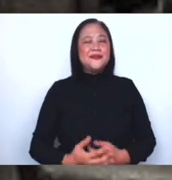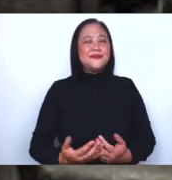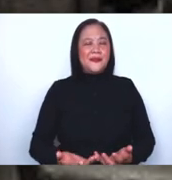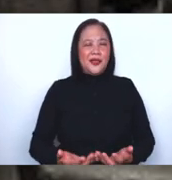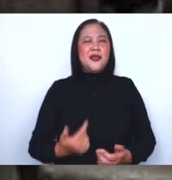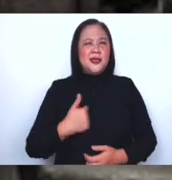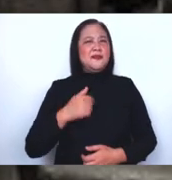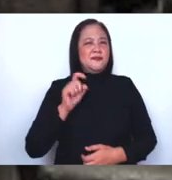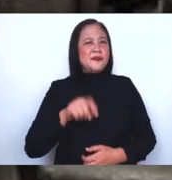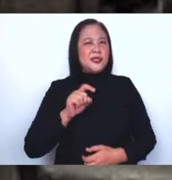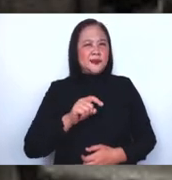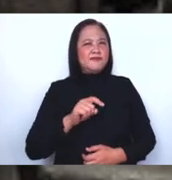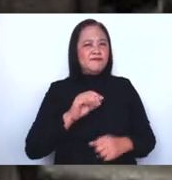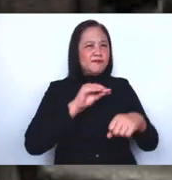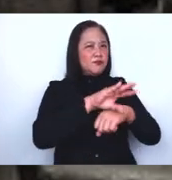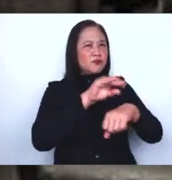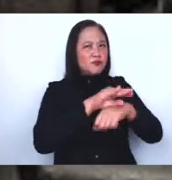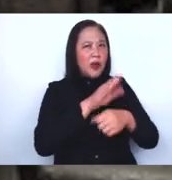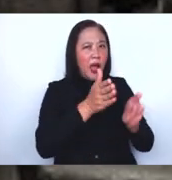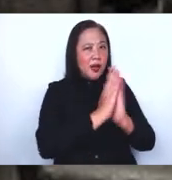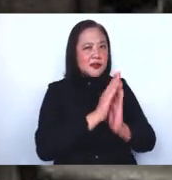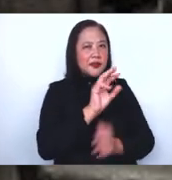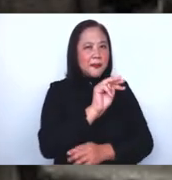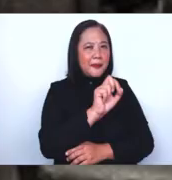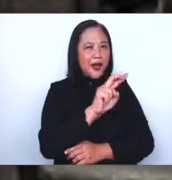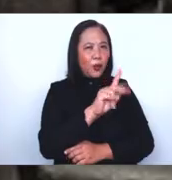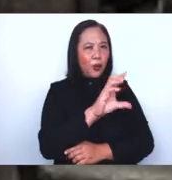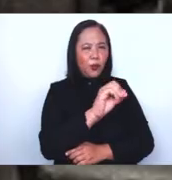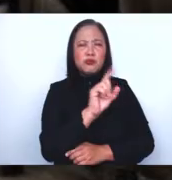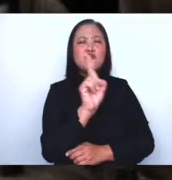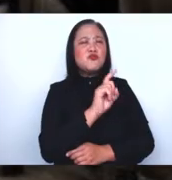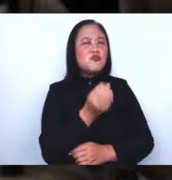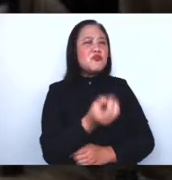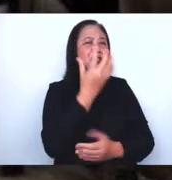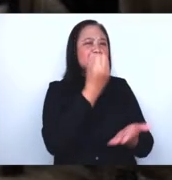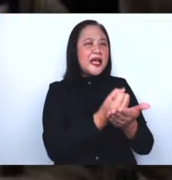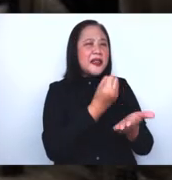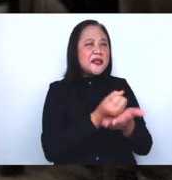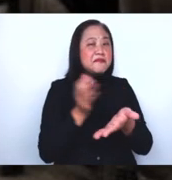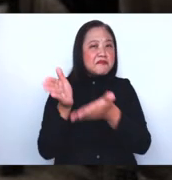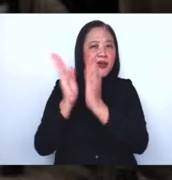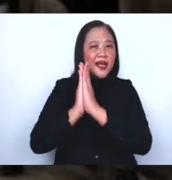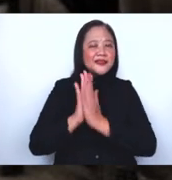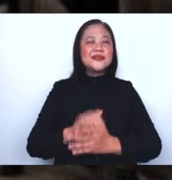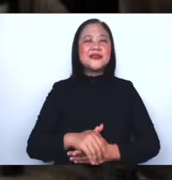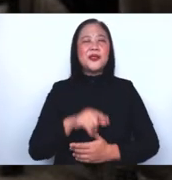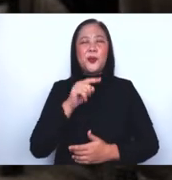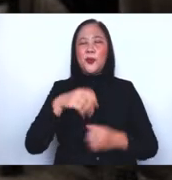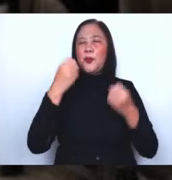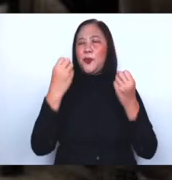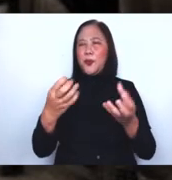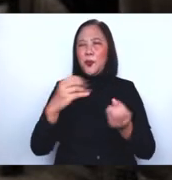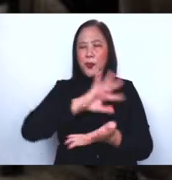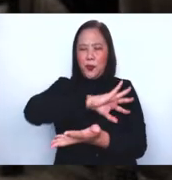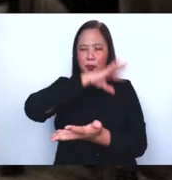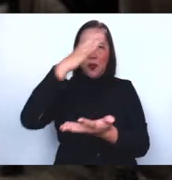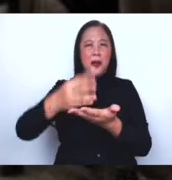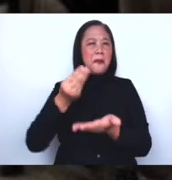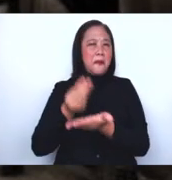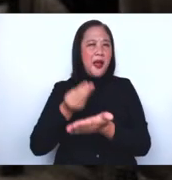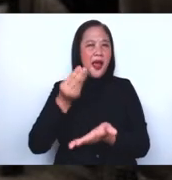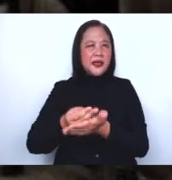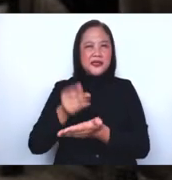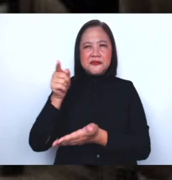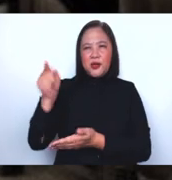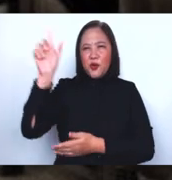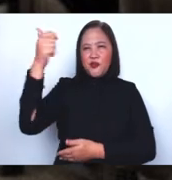I must consult Manolo on what salary to ask. Oh, they have a sea of money rolling about in the